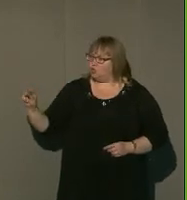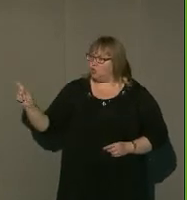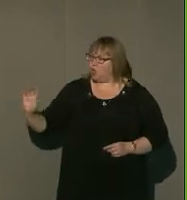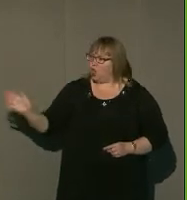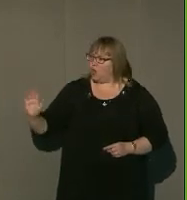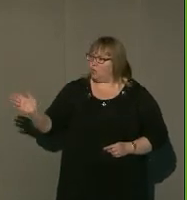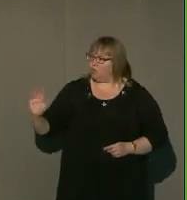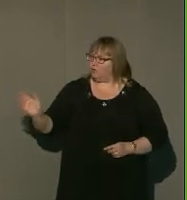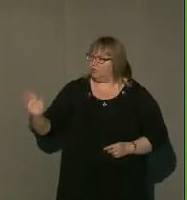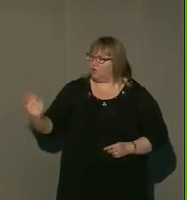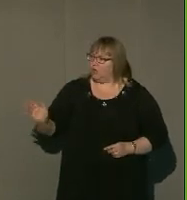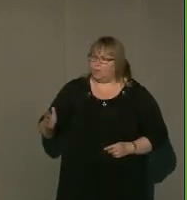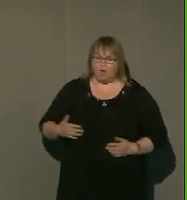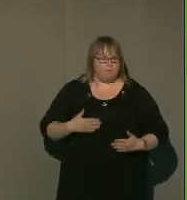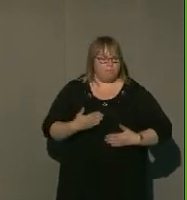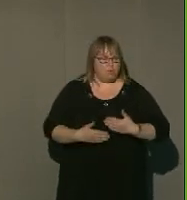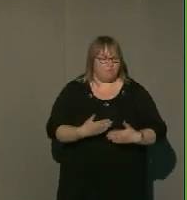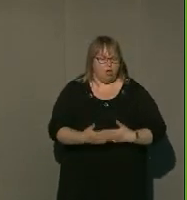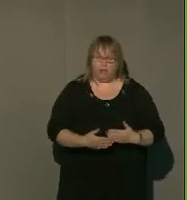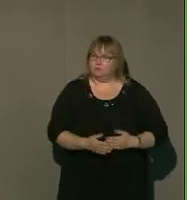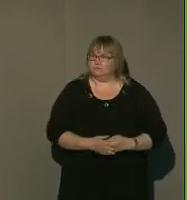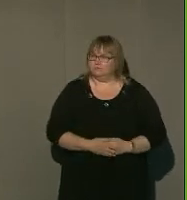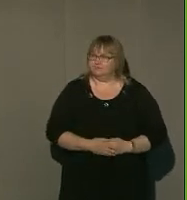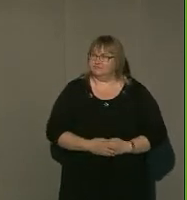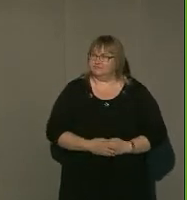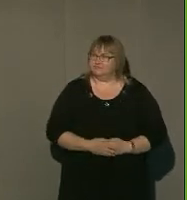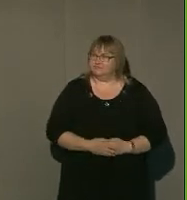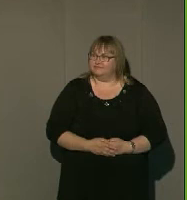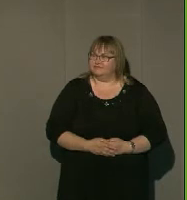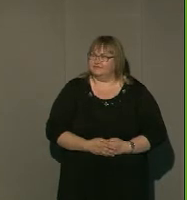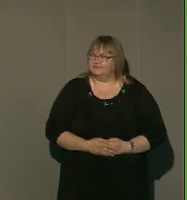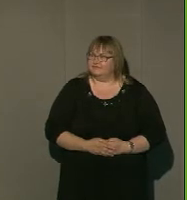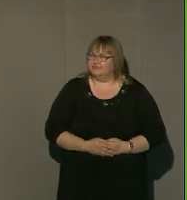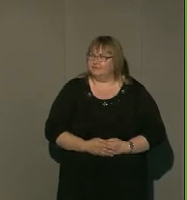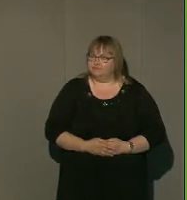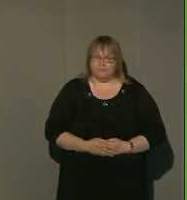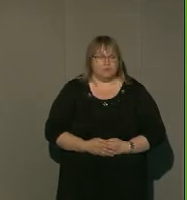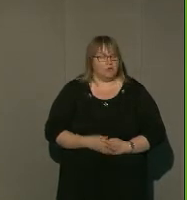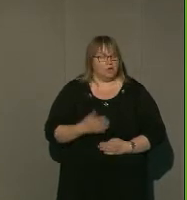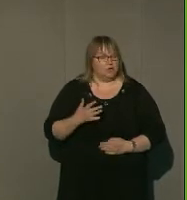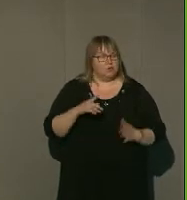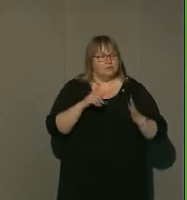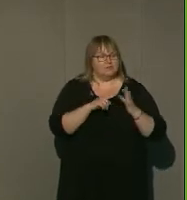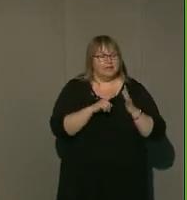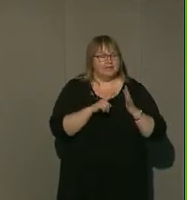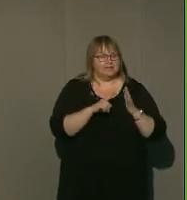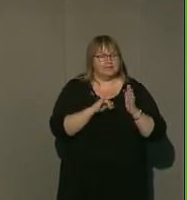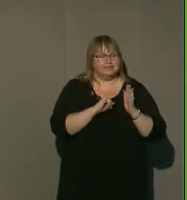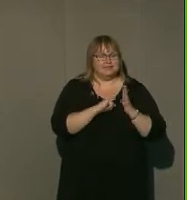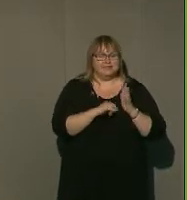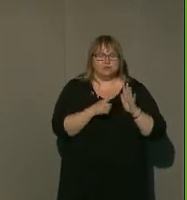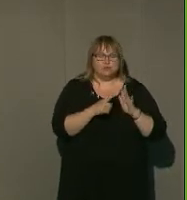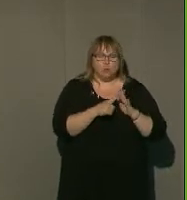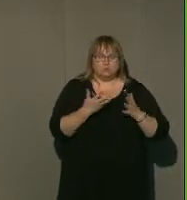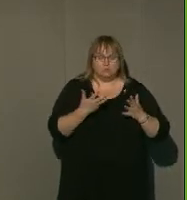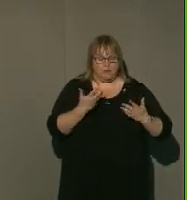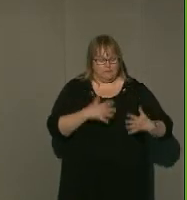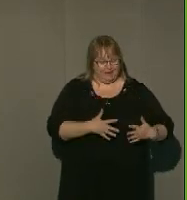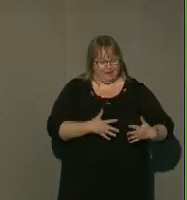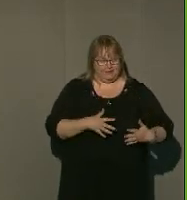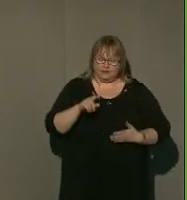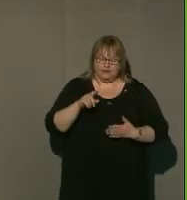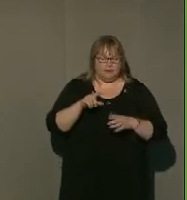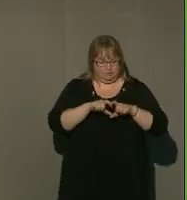No, we're moving on now. Right, the suspension of standing orders is terminated. We have the result from the